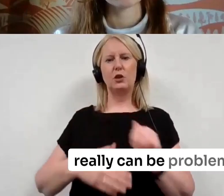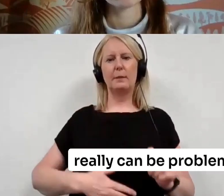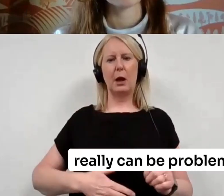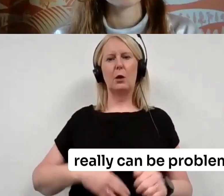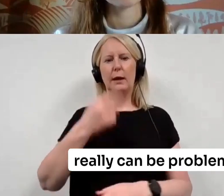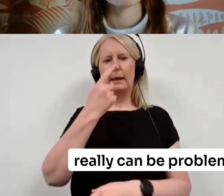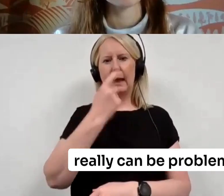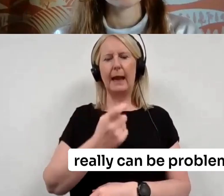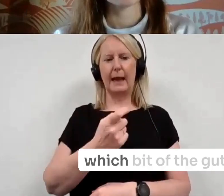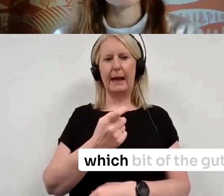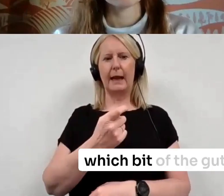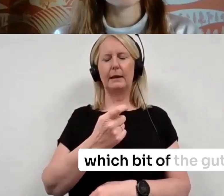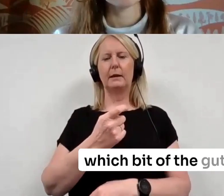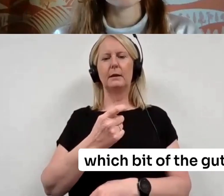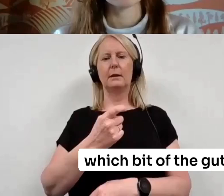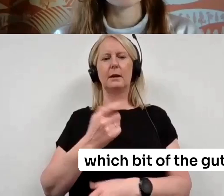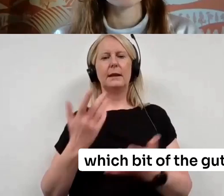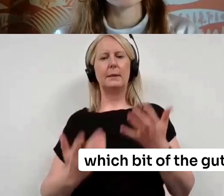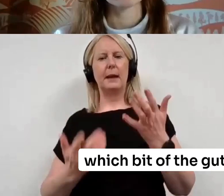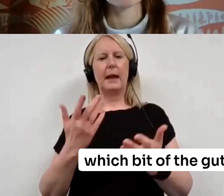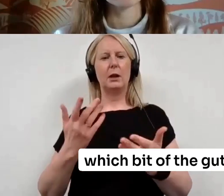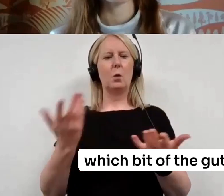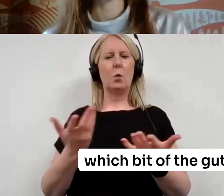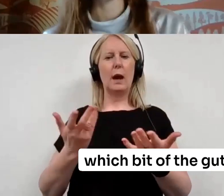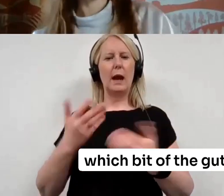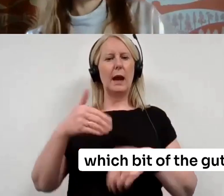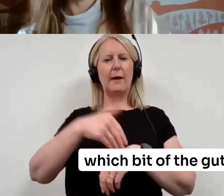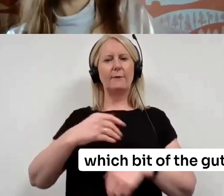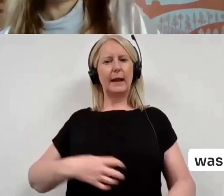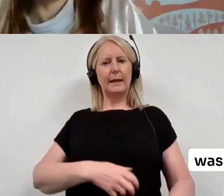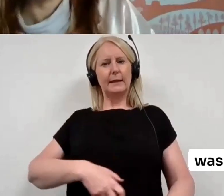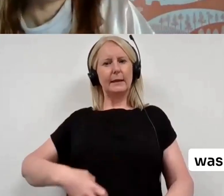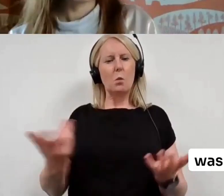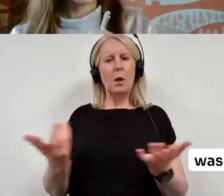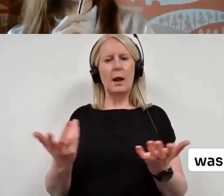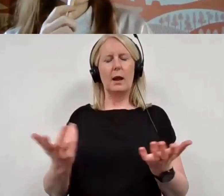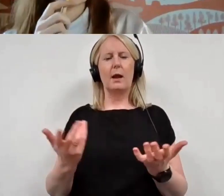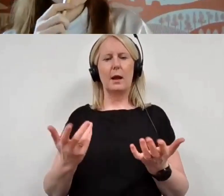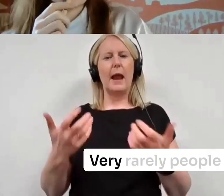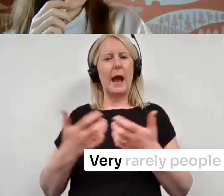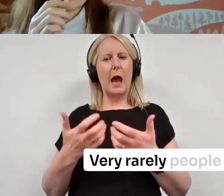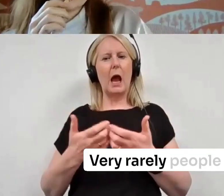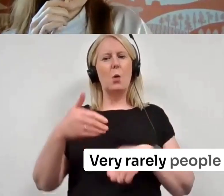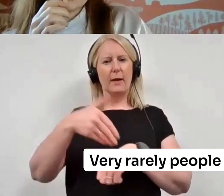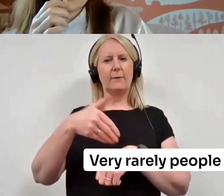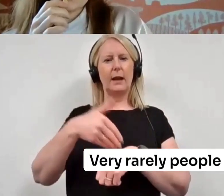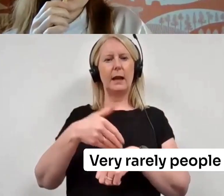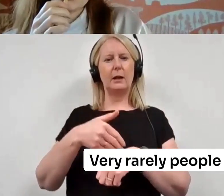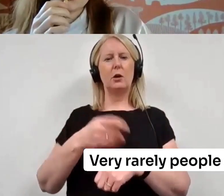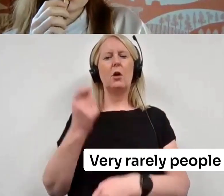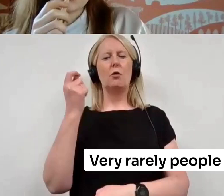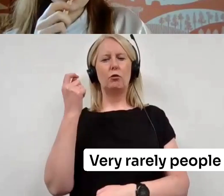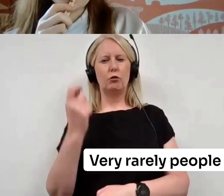be problematic, and it would depend which bit of the gut was affected and how it was affected. Very rarely people can